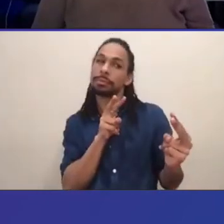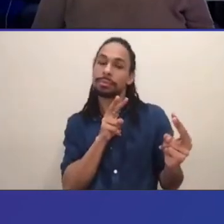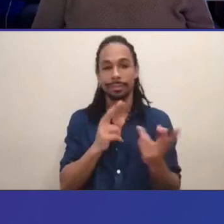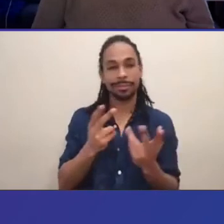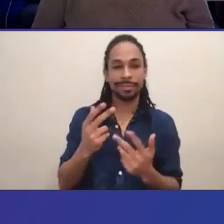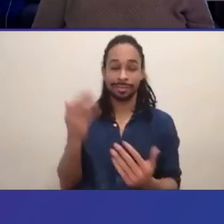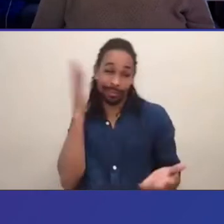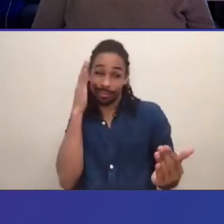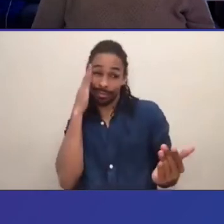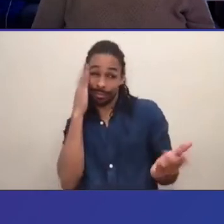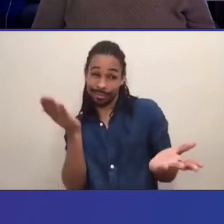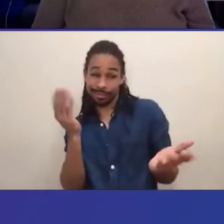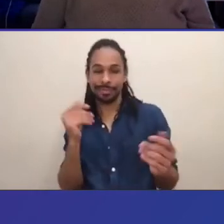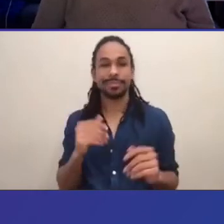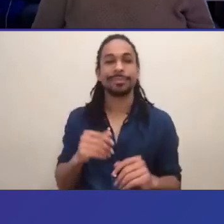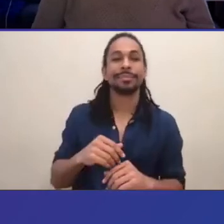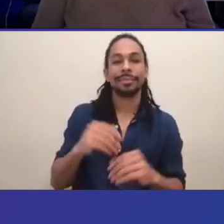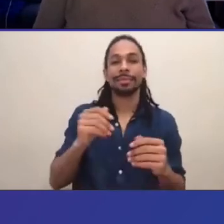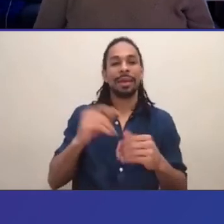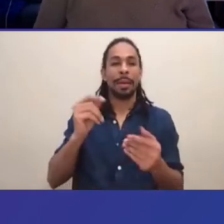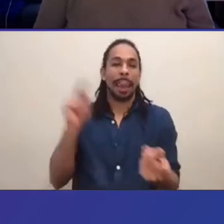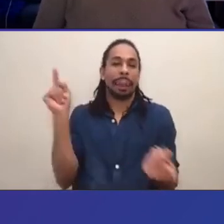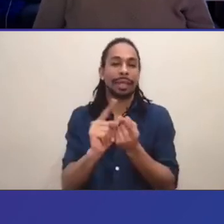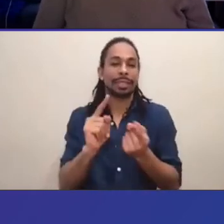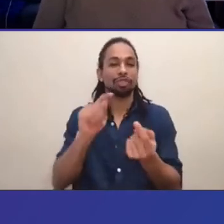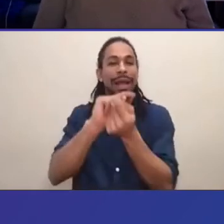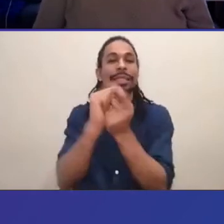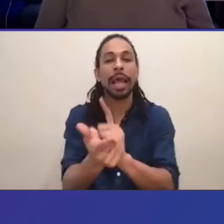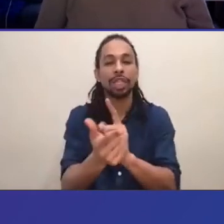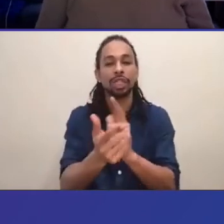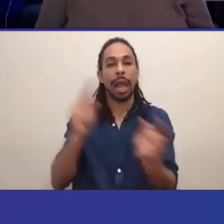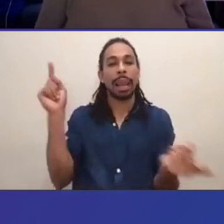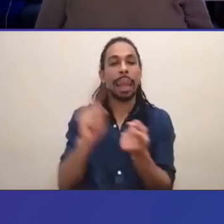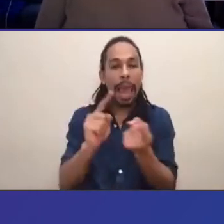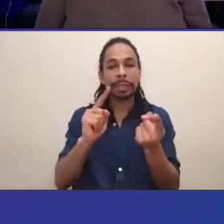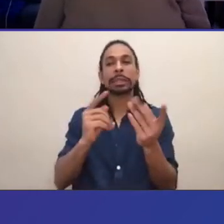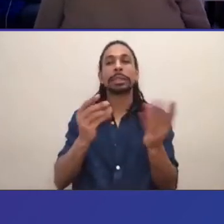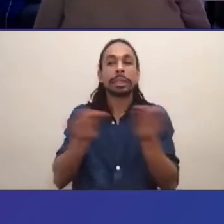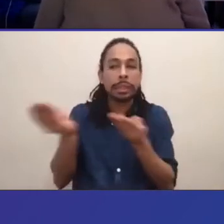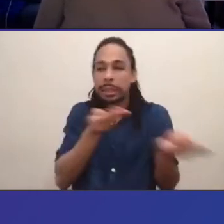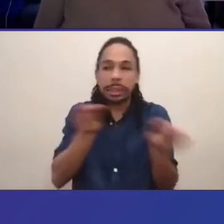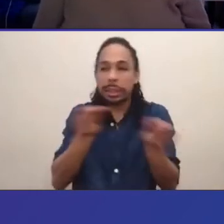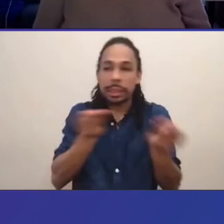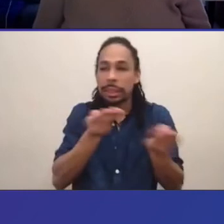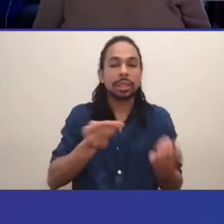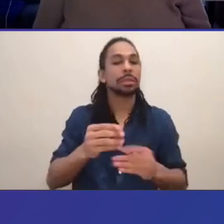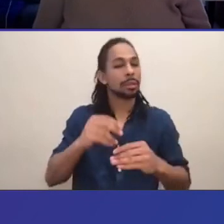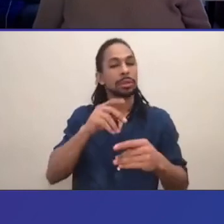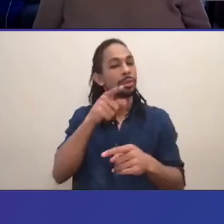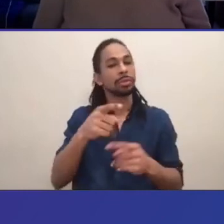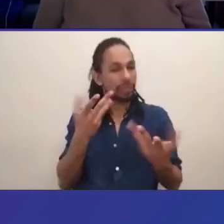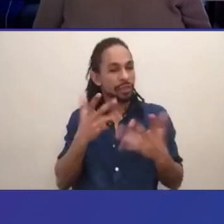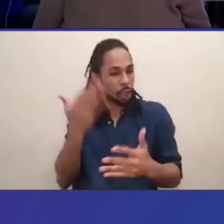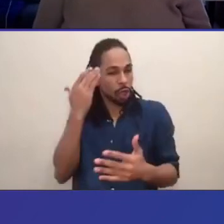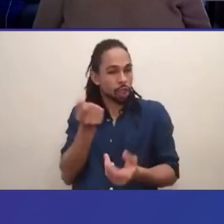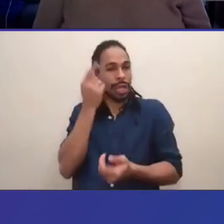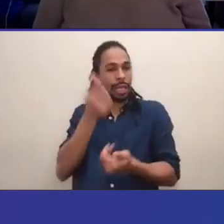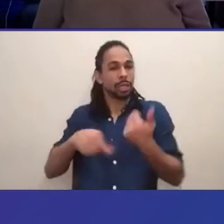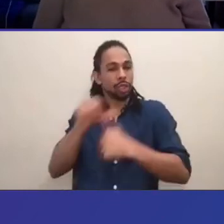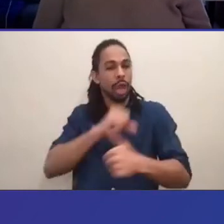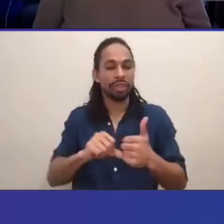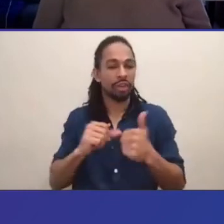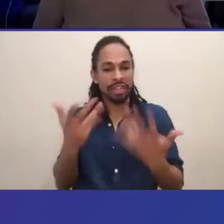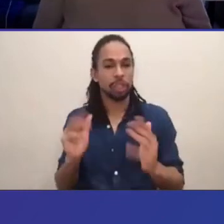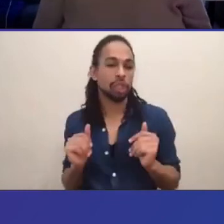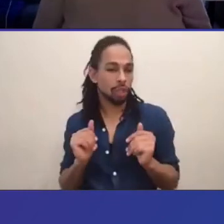translations, because we're working within a group. Like, okay, we get it, we get one another, so here we go. And also thinking